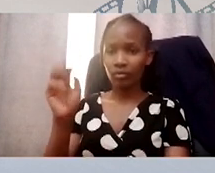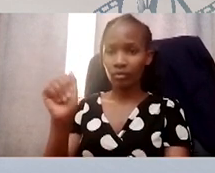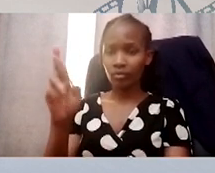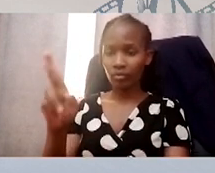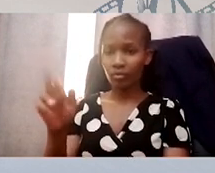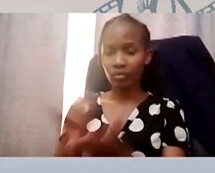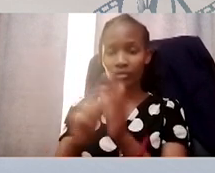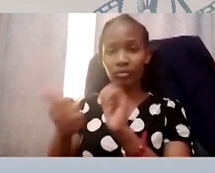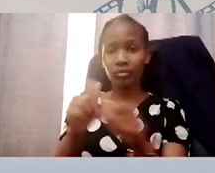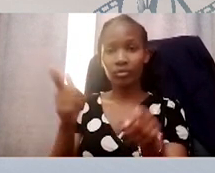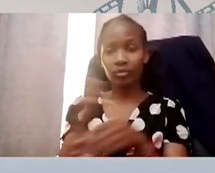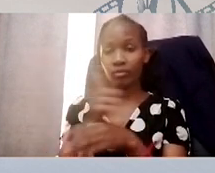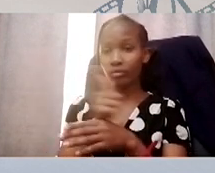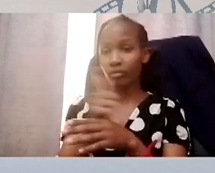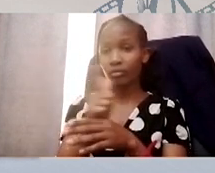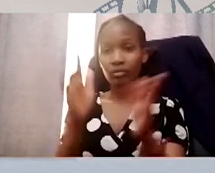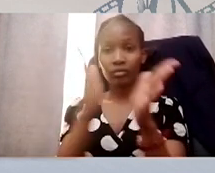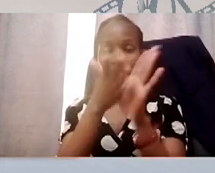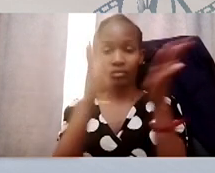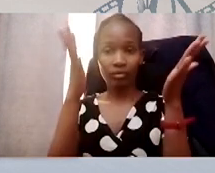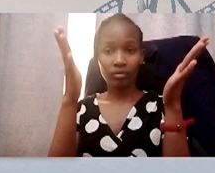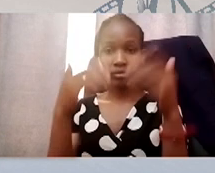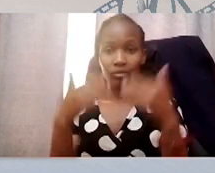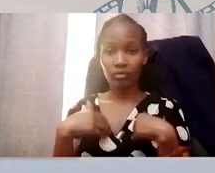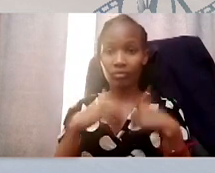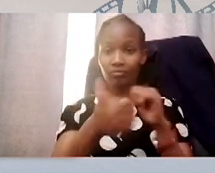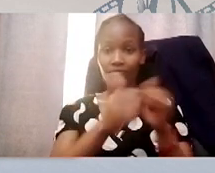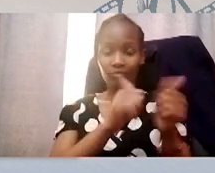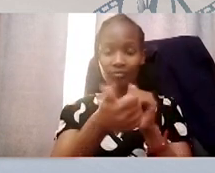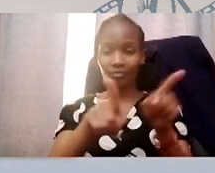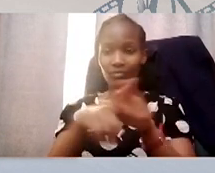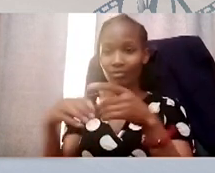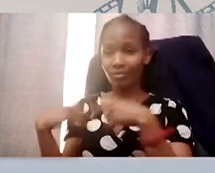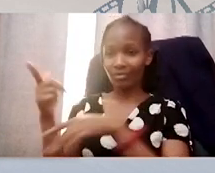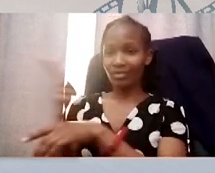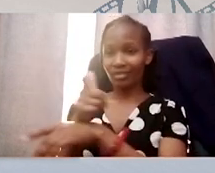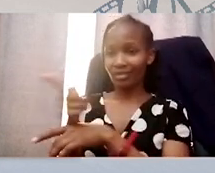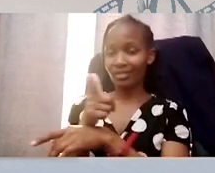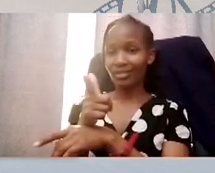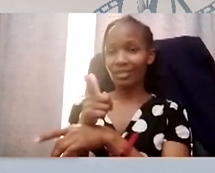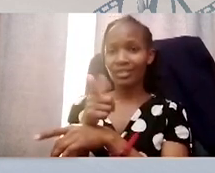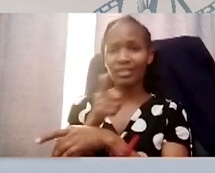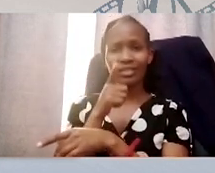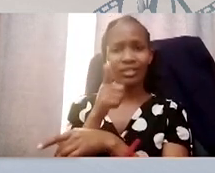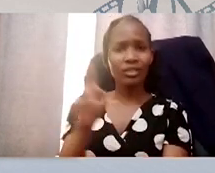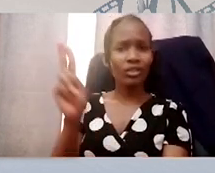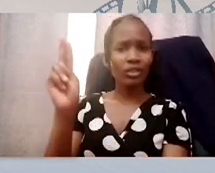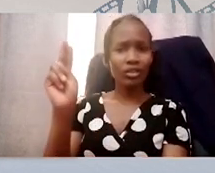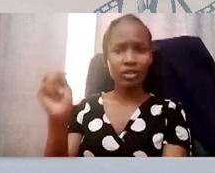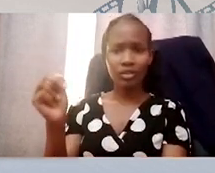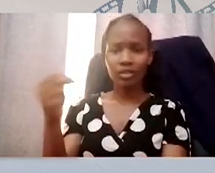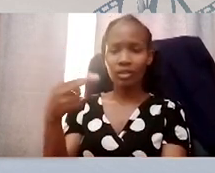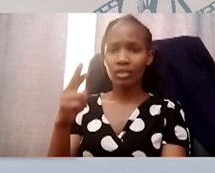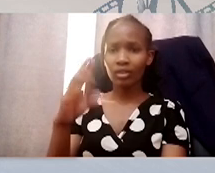film festival. So we have the sports and we have the film. Is UNHCR actively involved